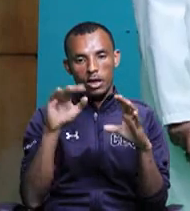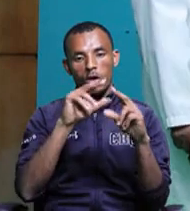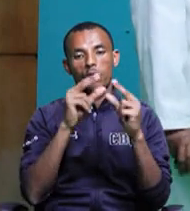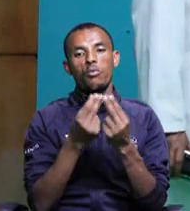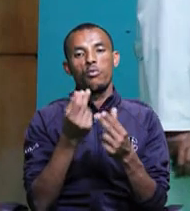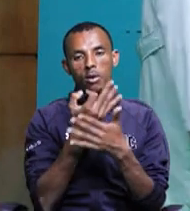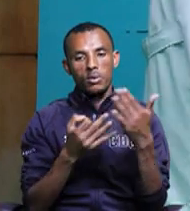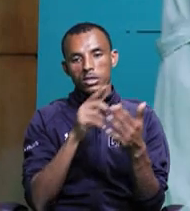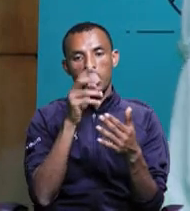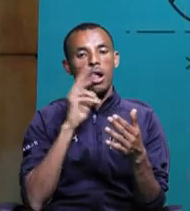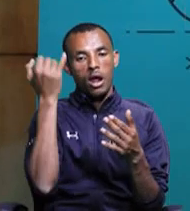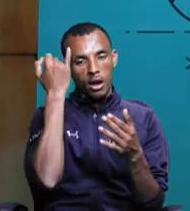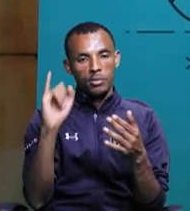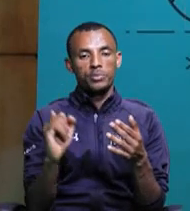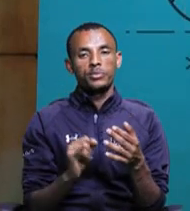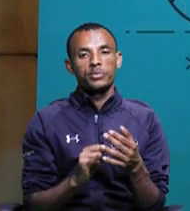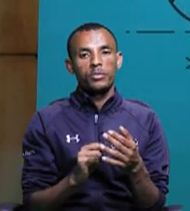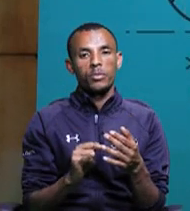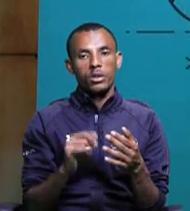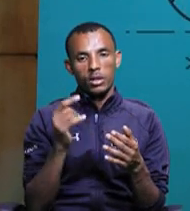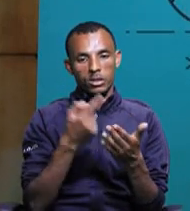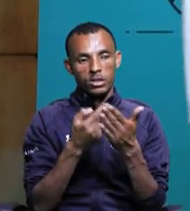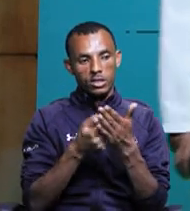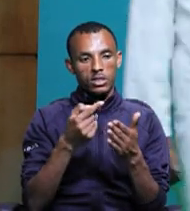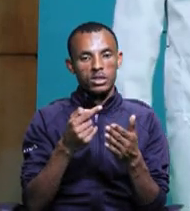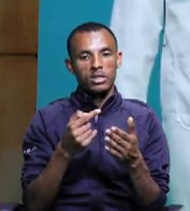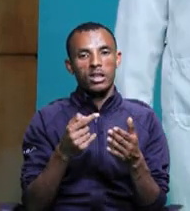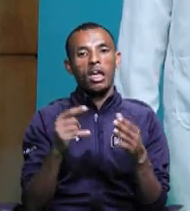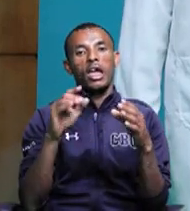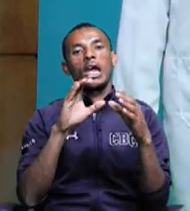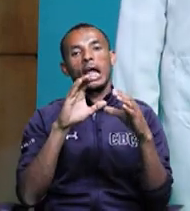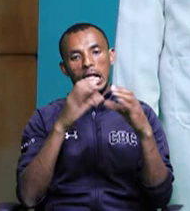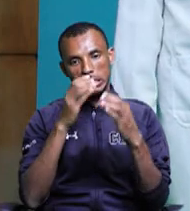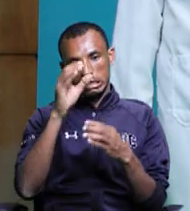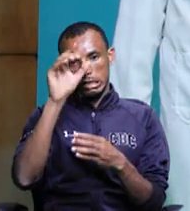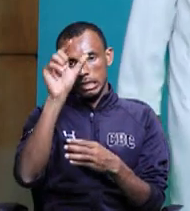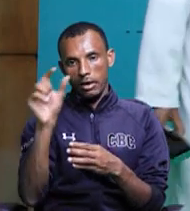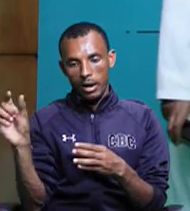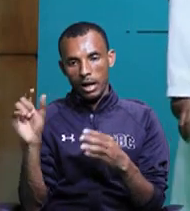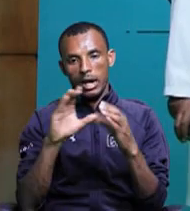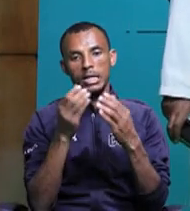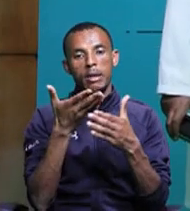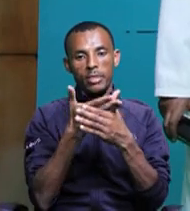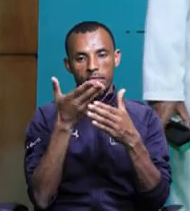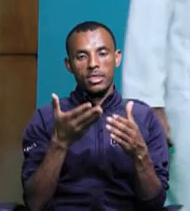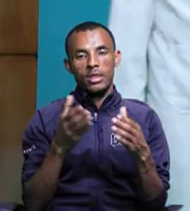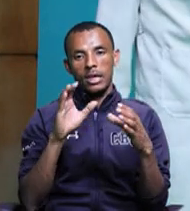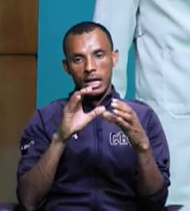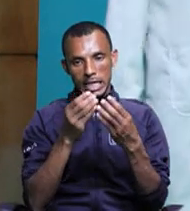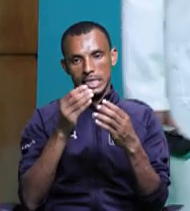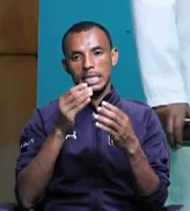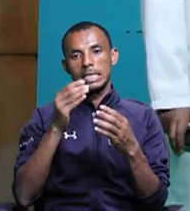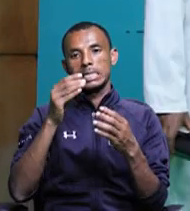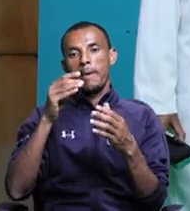form, we have terms what you are using again. What you call is that class interval, class limit, class